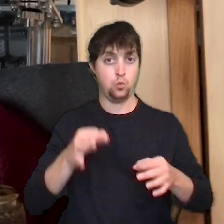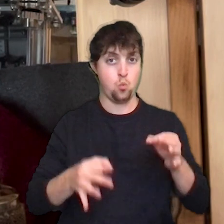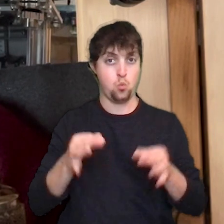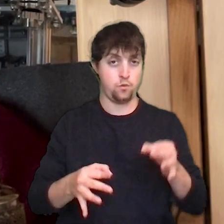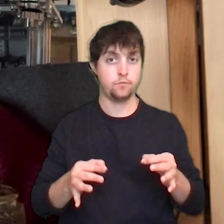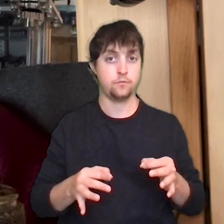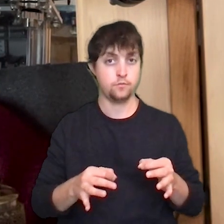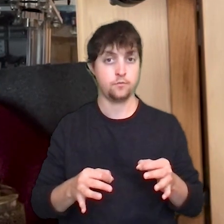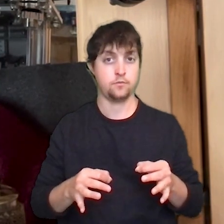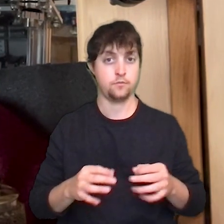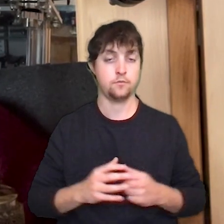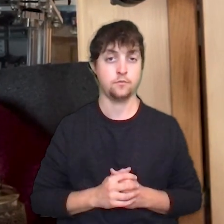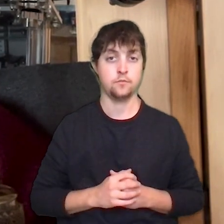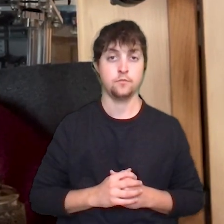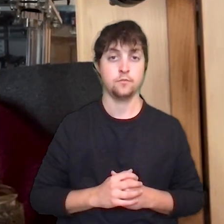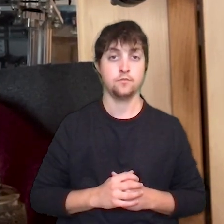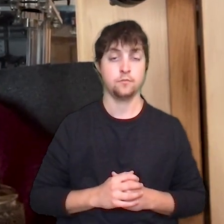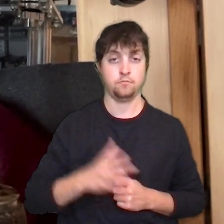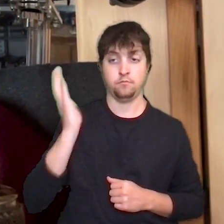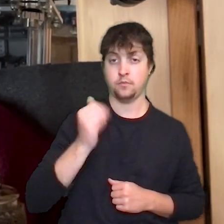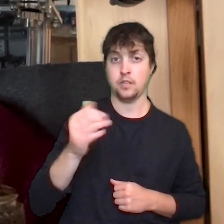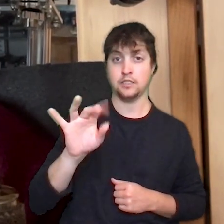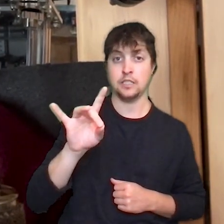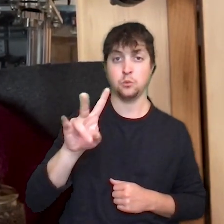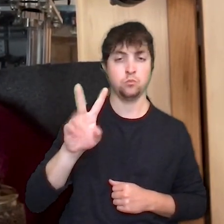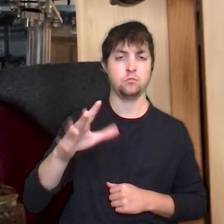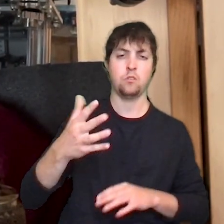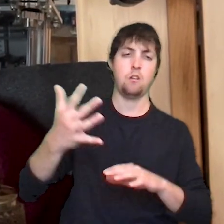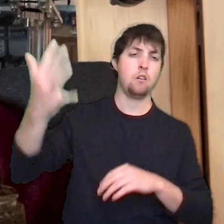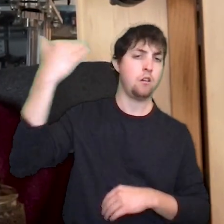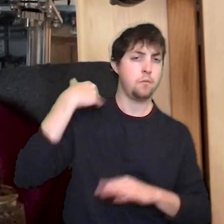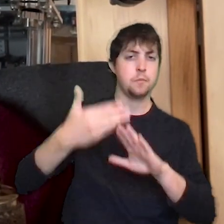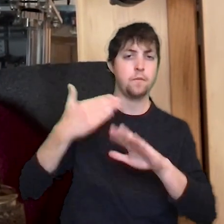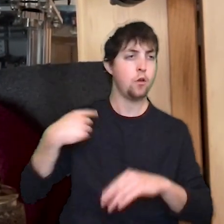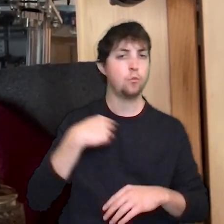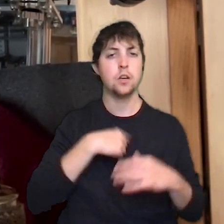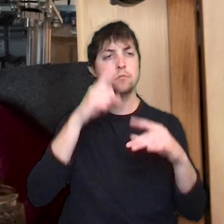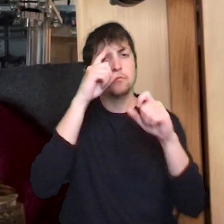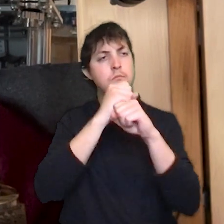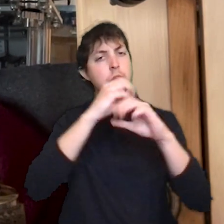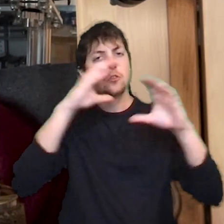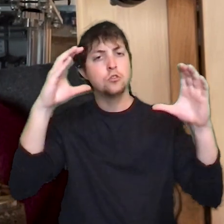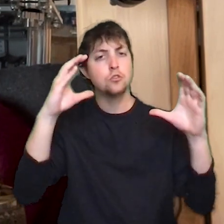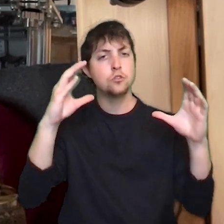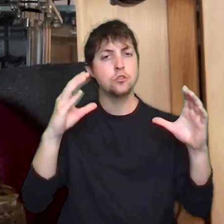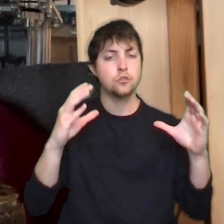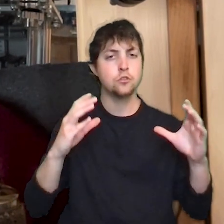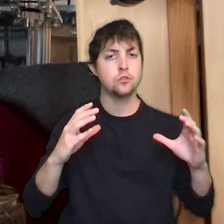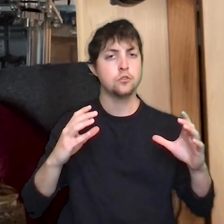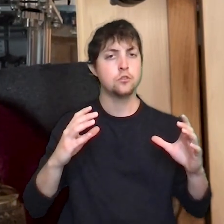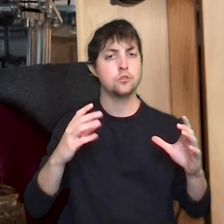an Ontario County Court in 1982, long before we